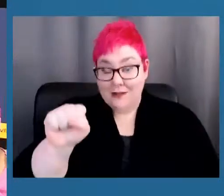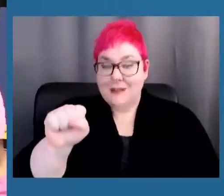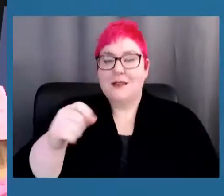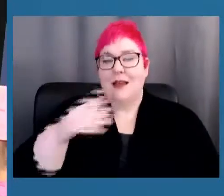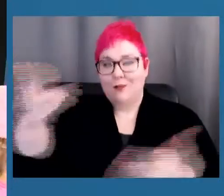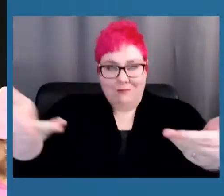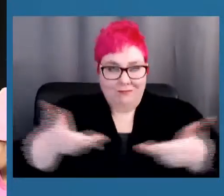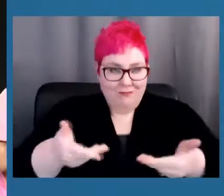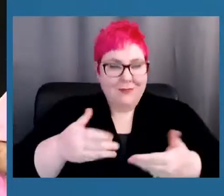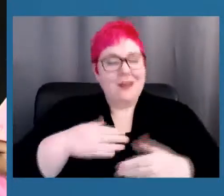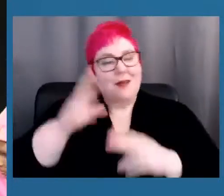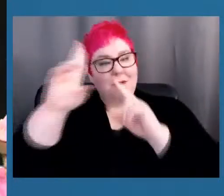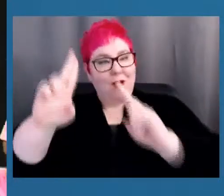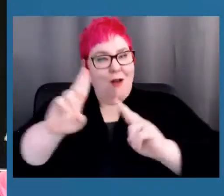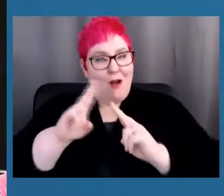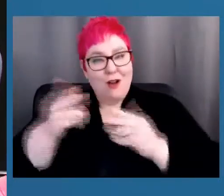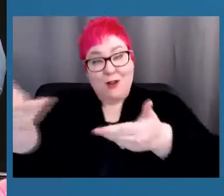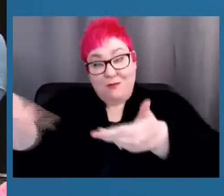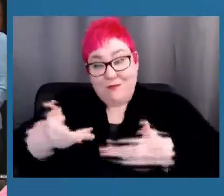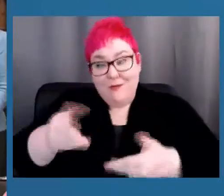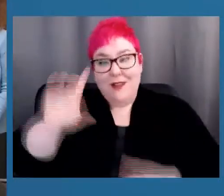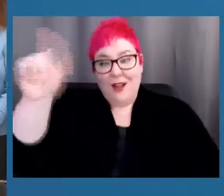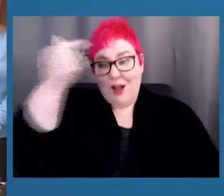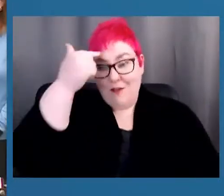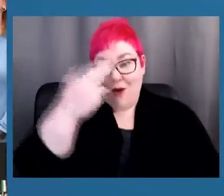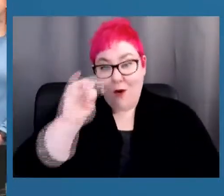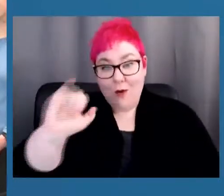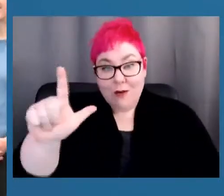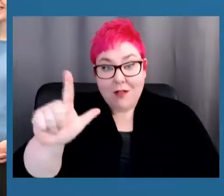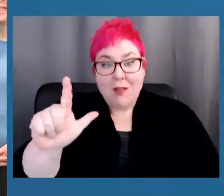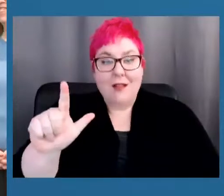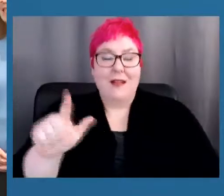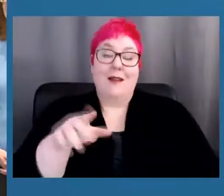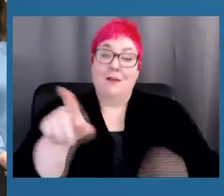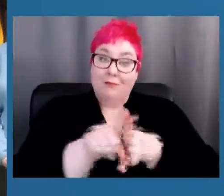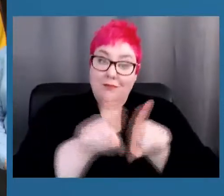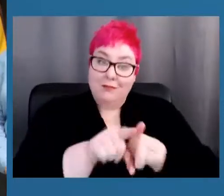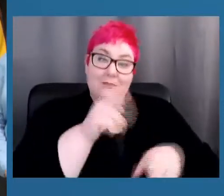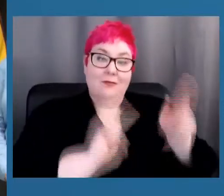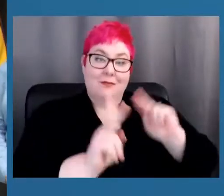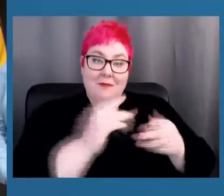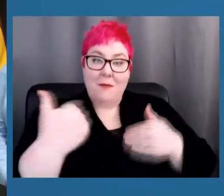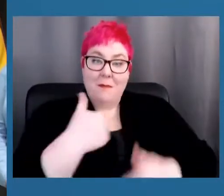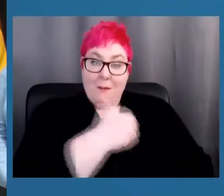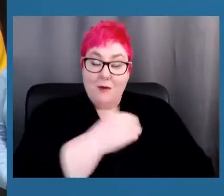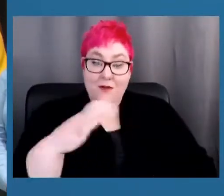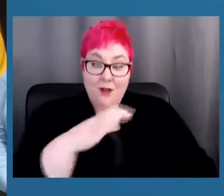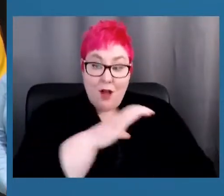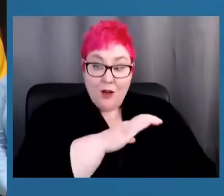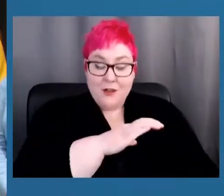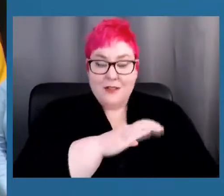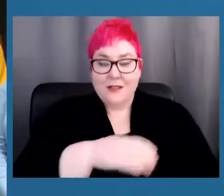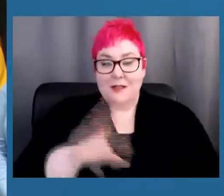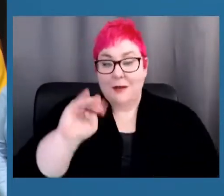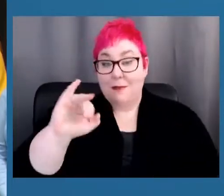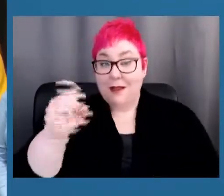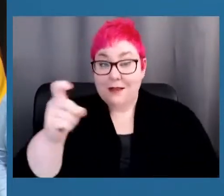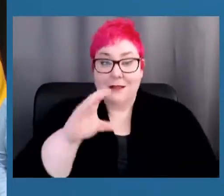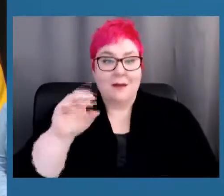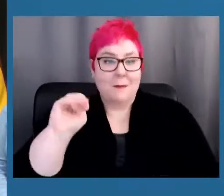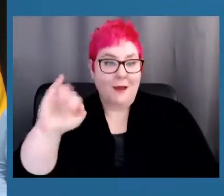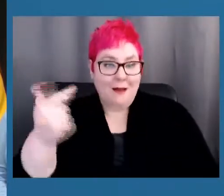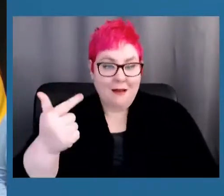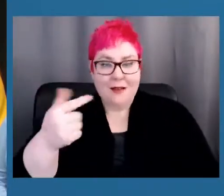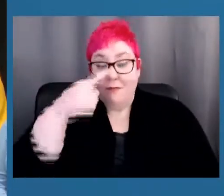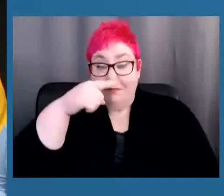host Governor Hochul, as well as members of Congress, Meeks and Meng. Just indulge me a moment just to tell you